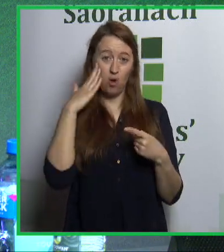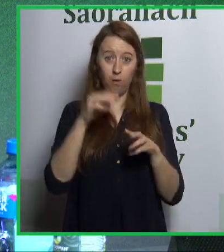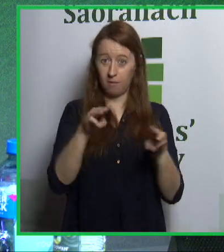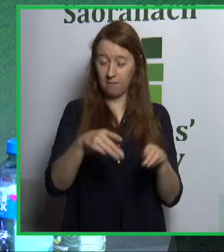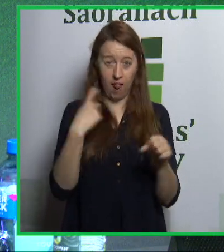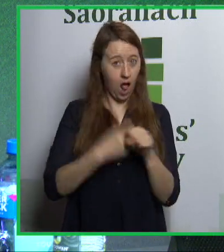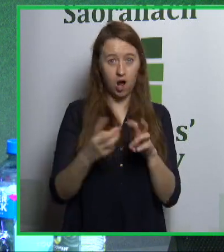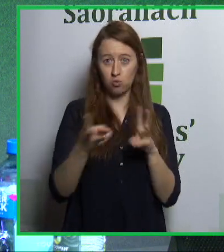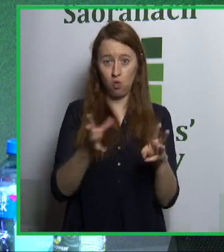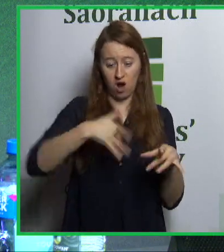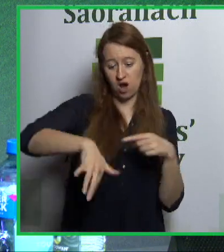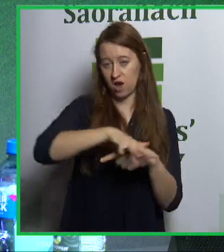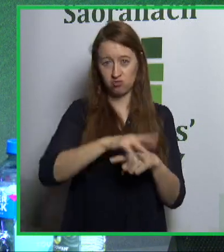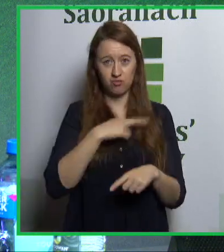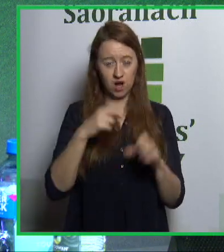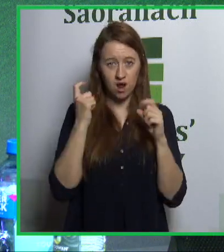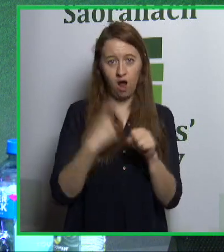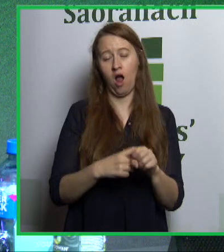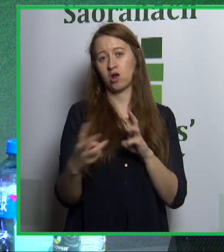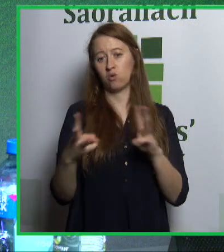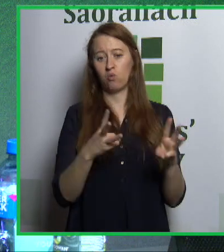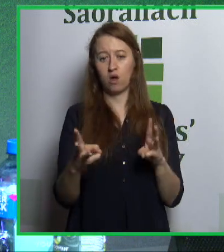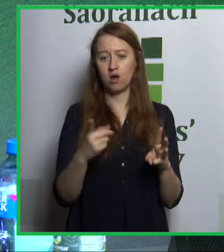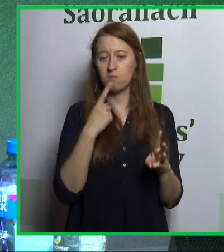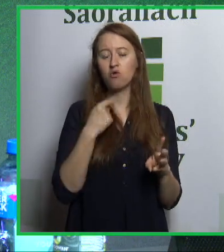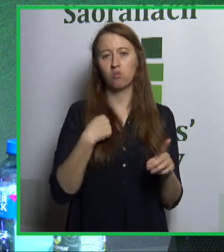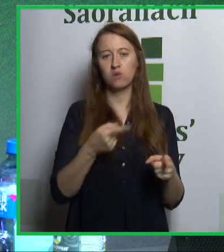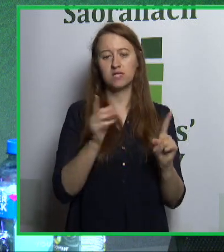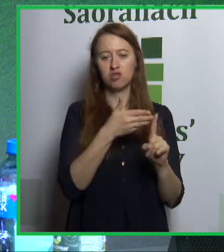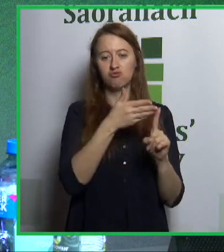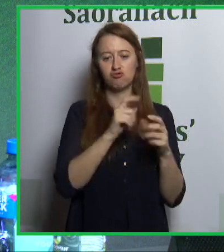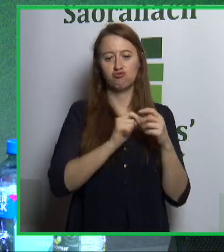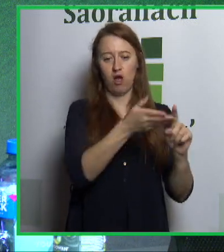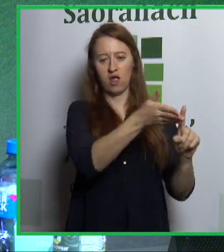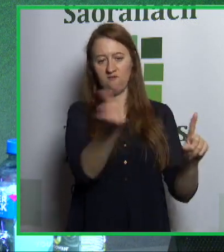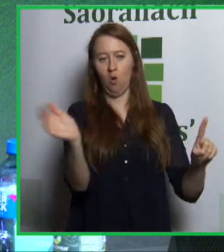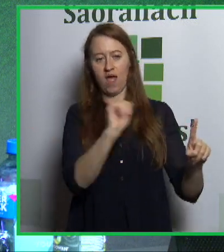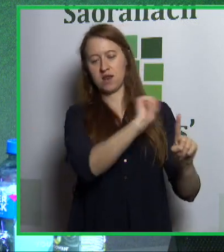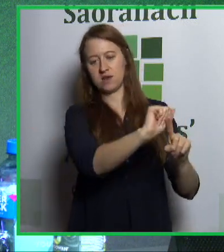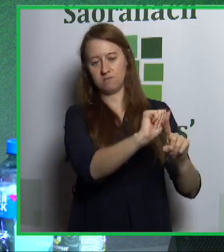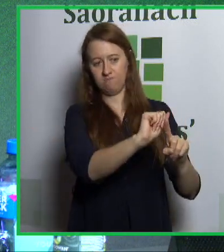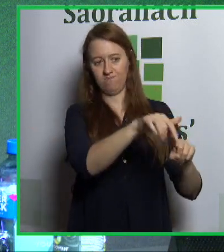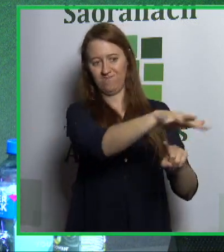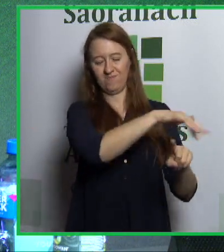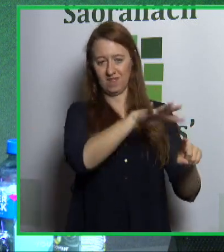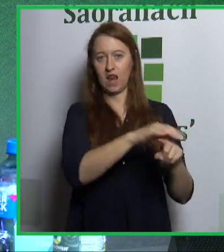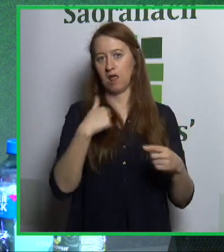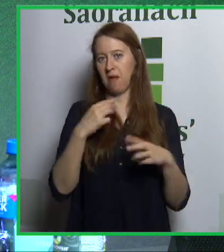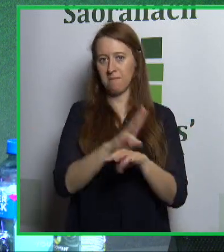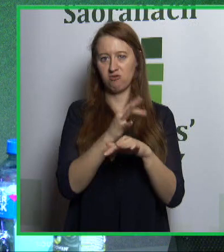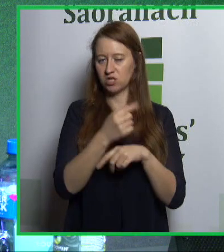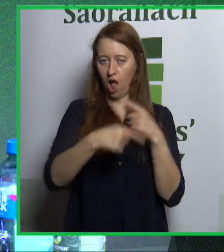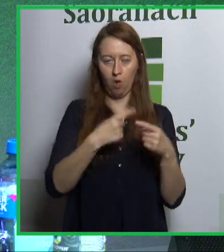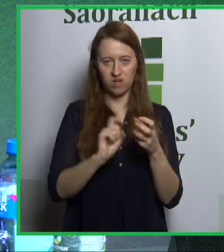a bit of neglect or whatever because they weren't there in the house, but they always trying to provide for us. We always kind of got the best.